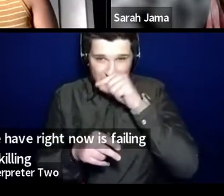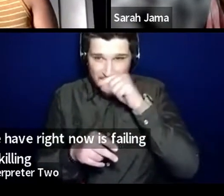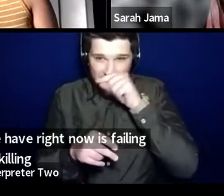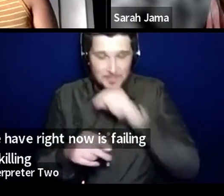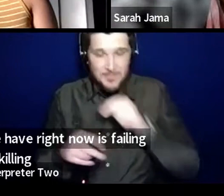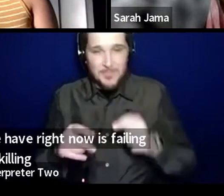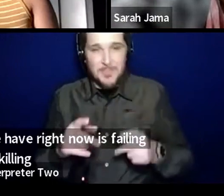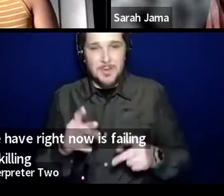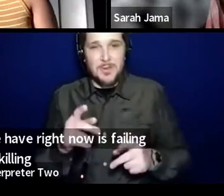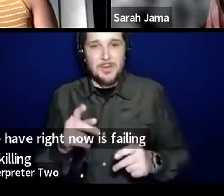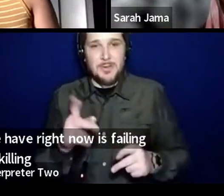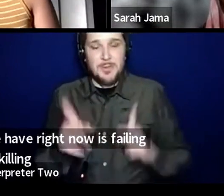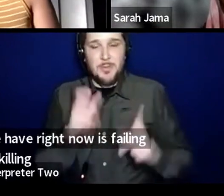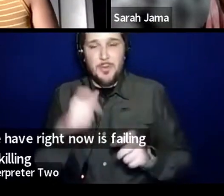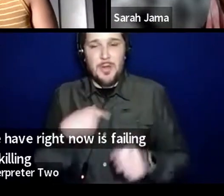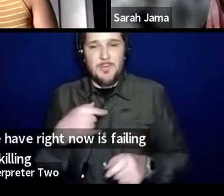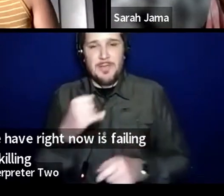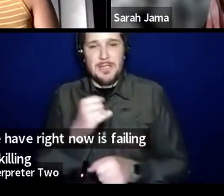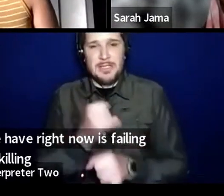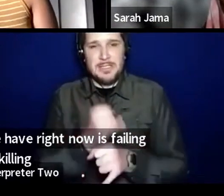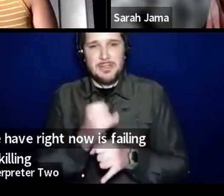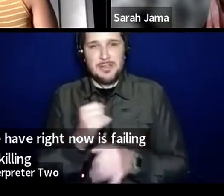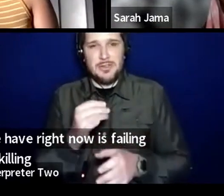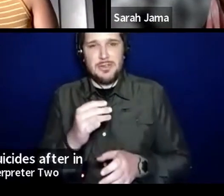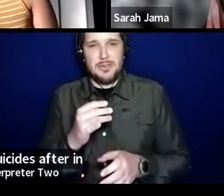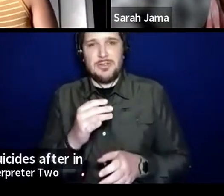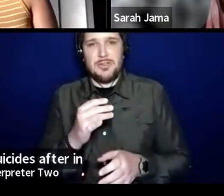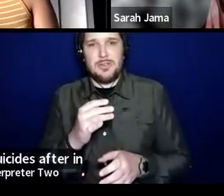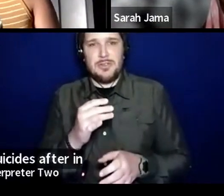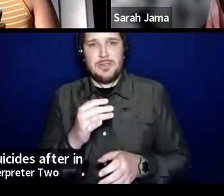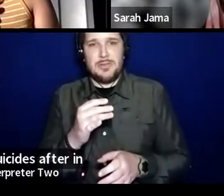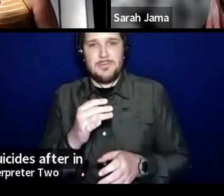like incredibly higher than